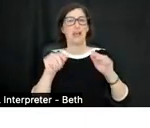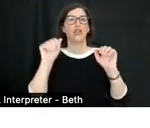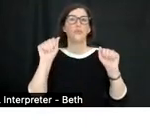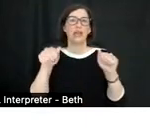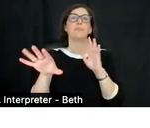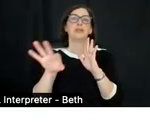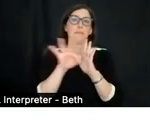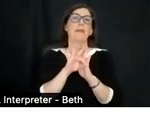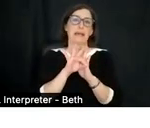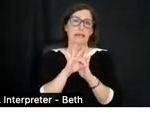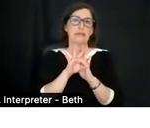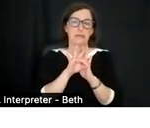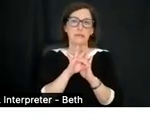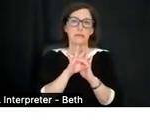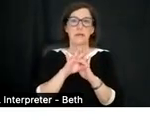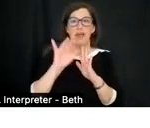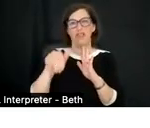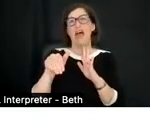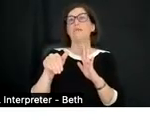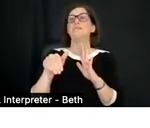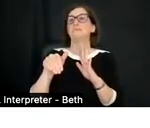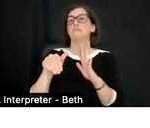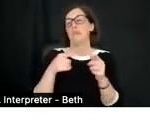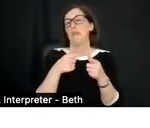select that channel.